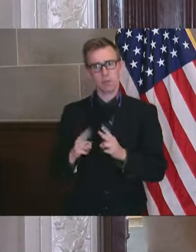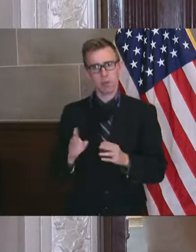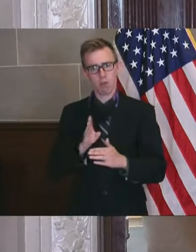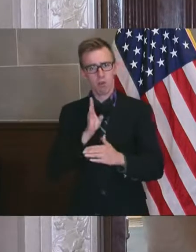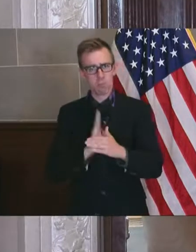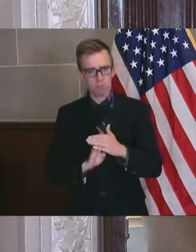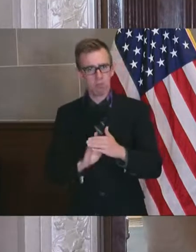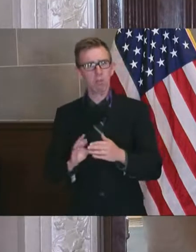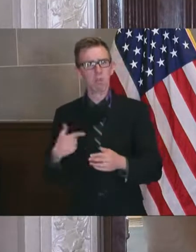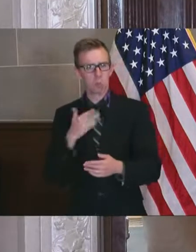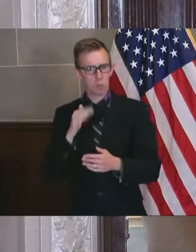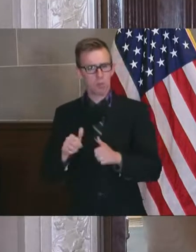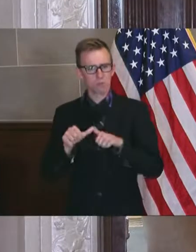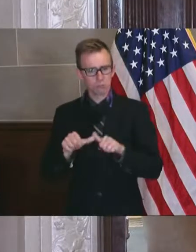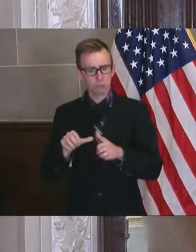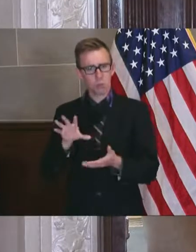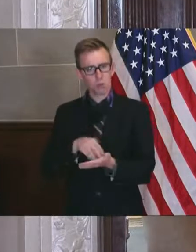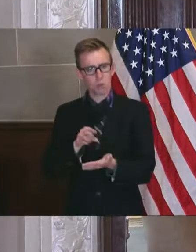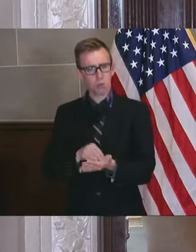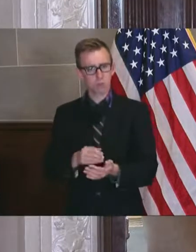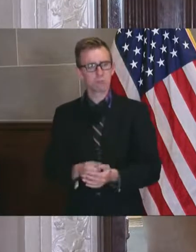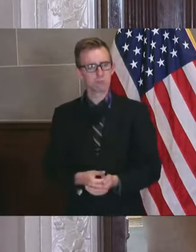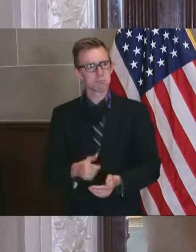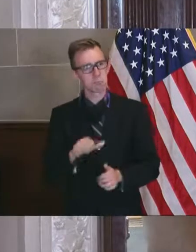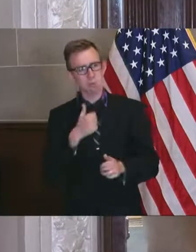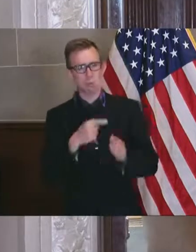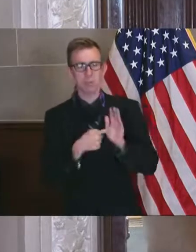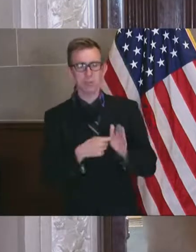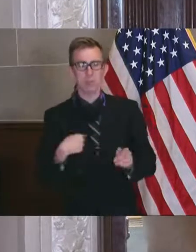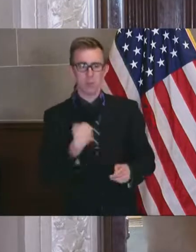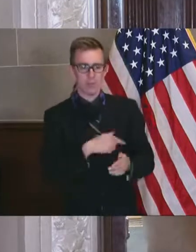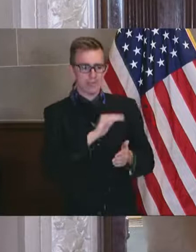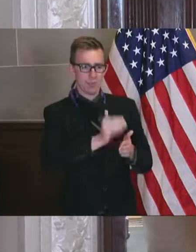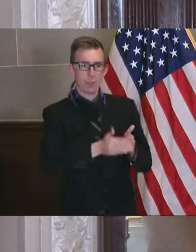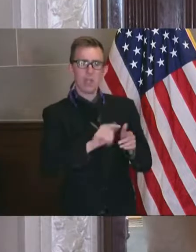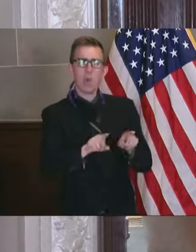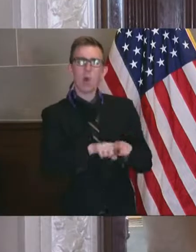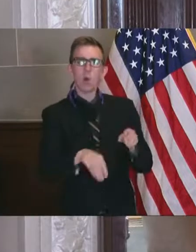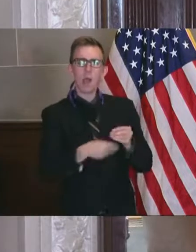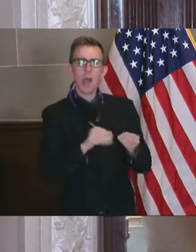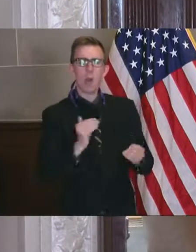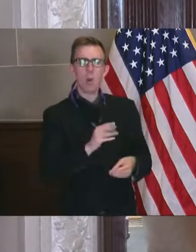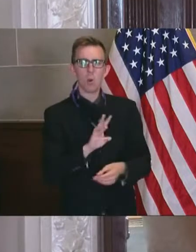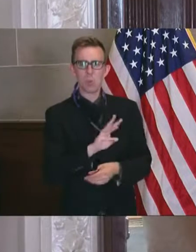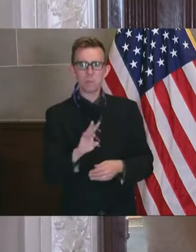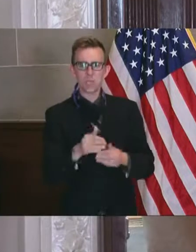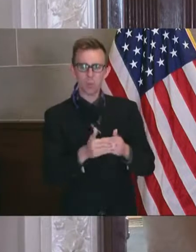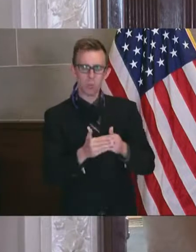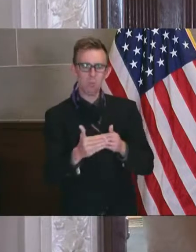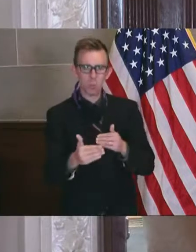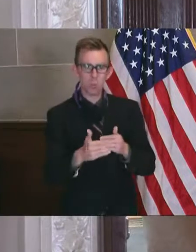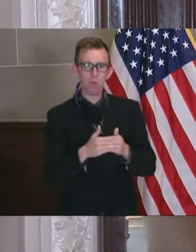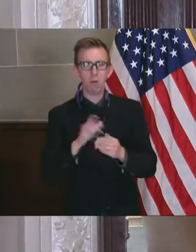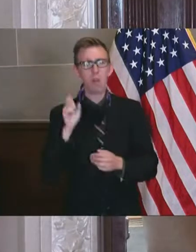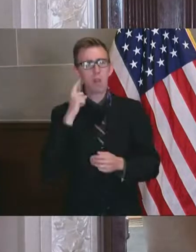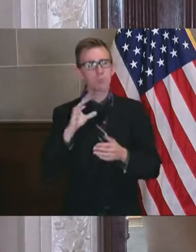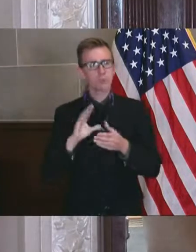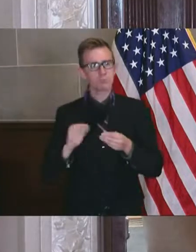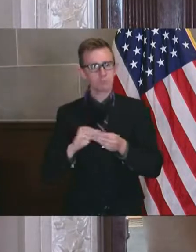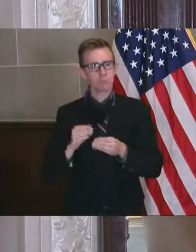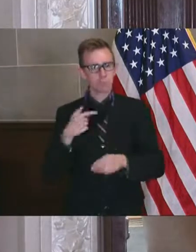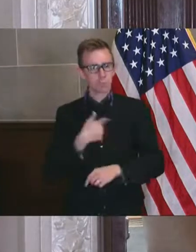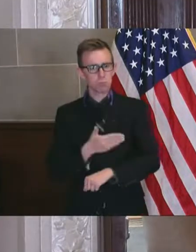that we will constantly learn. Just to give you another example, we this weekend also added to our website going forward. You know, the governor always says to get